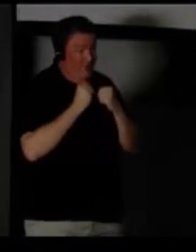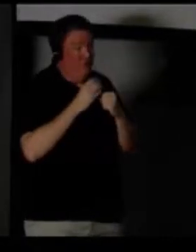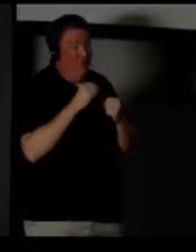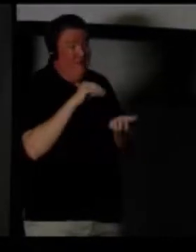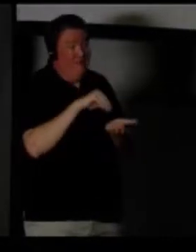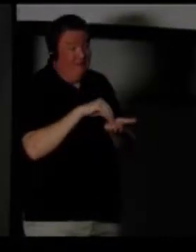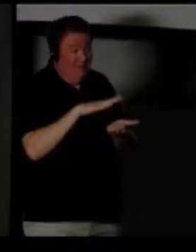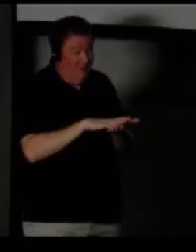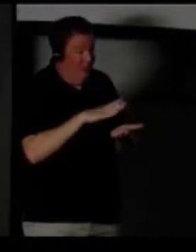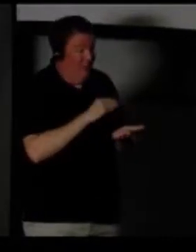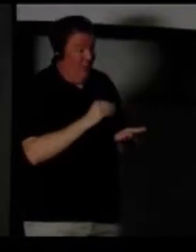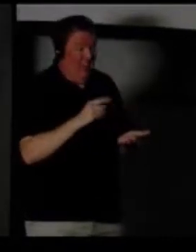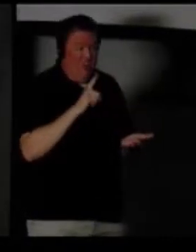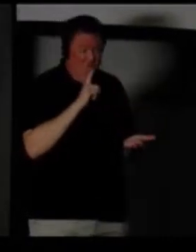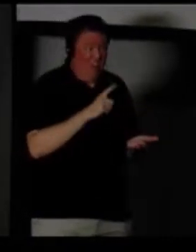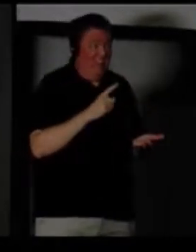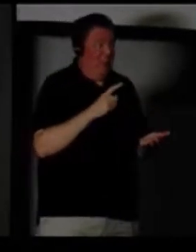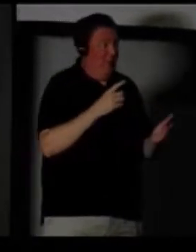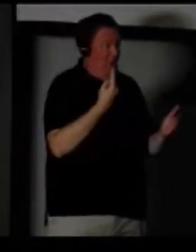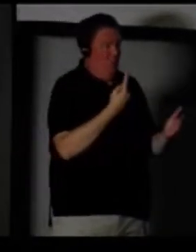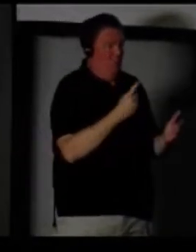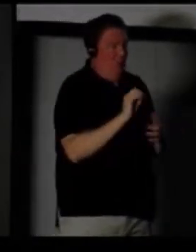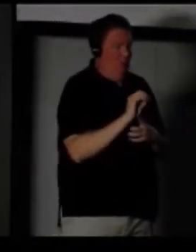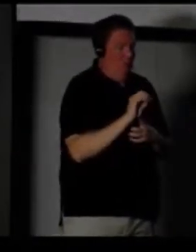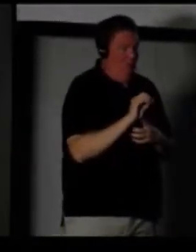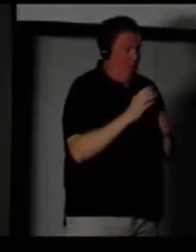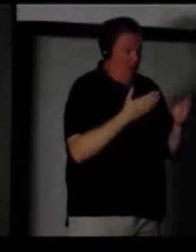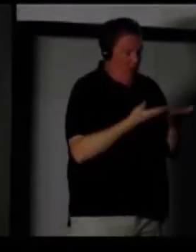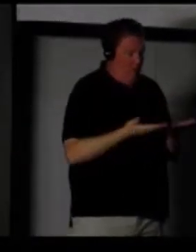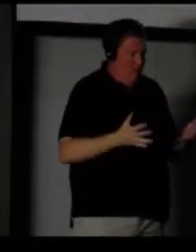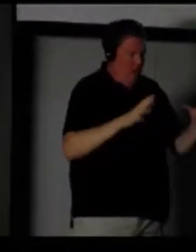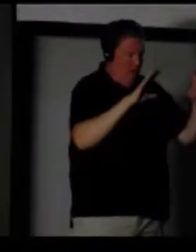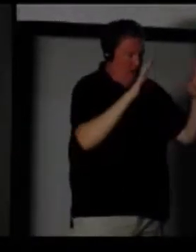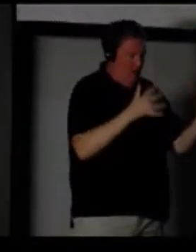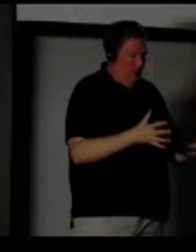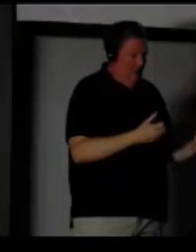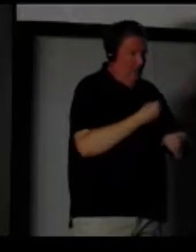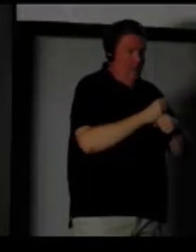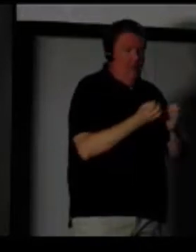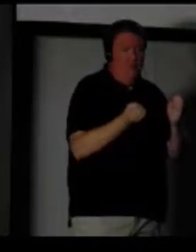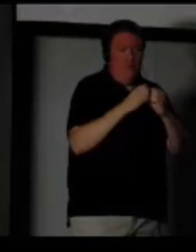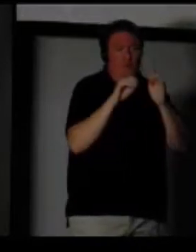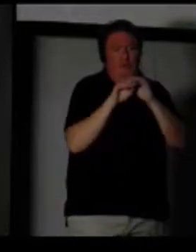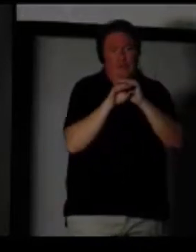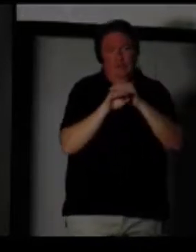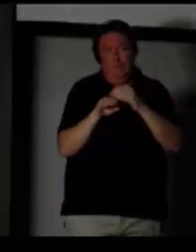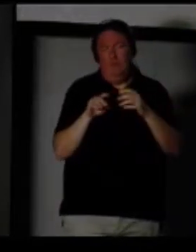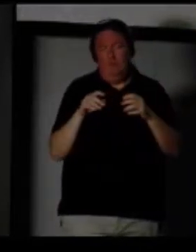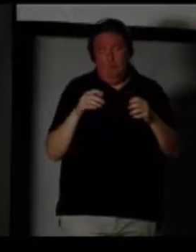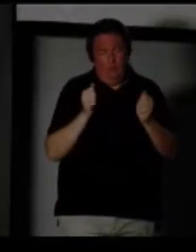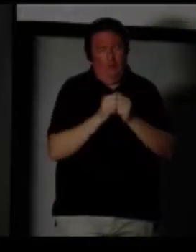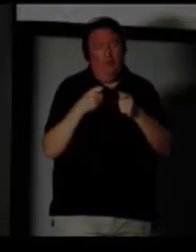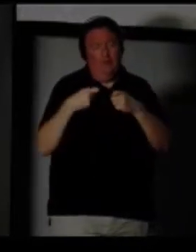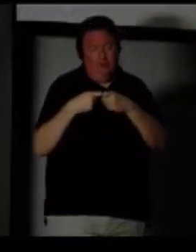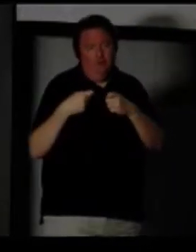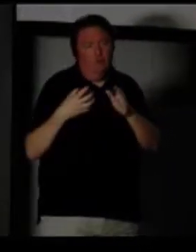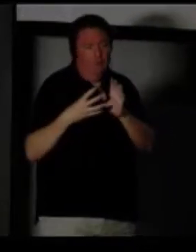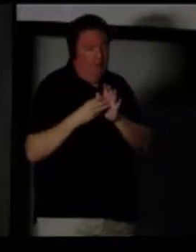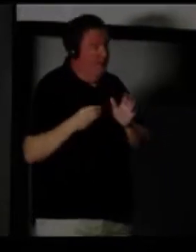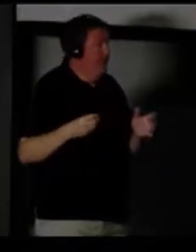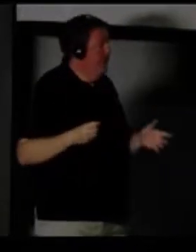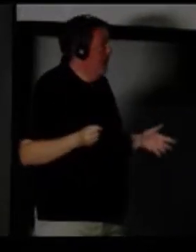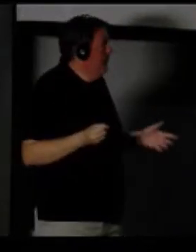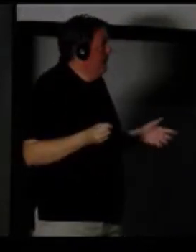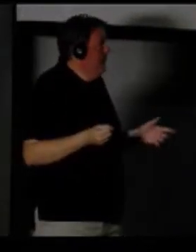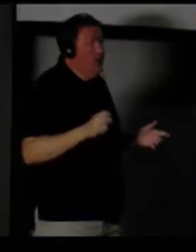to render this one object more accessible through the digital world. But, and